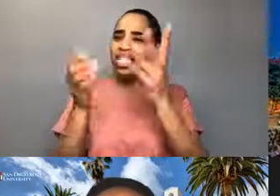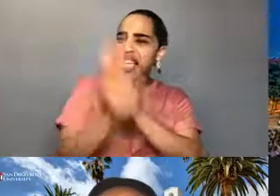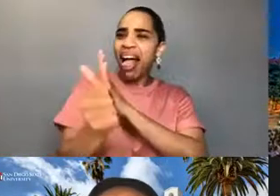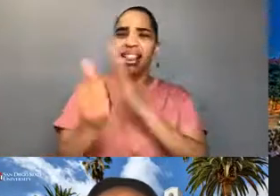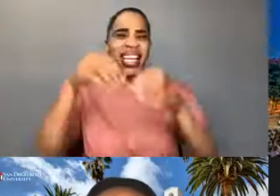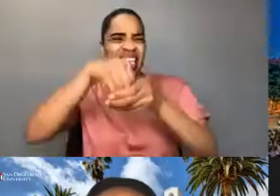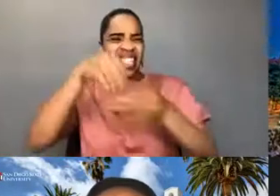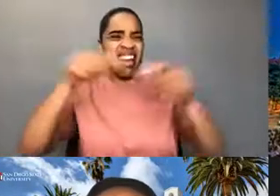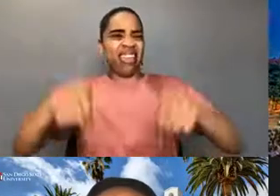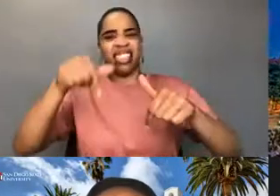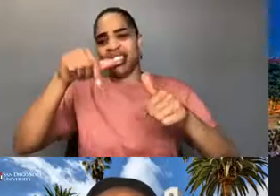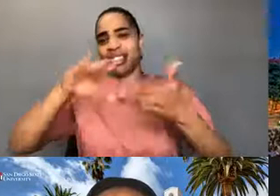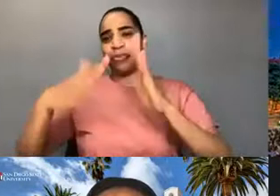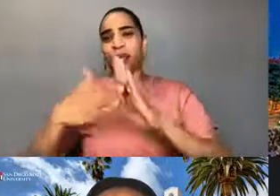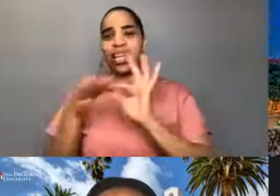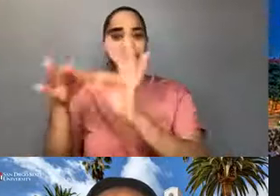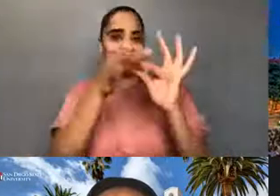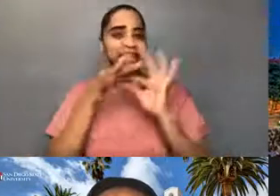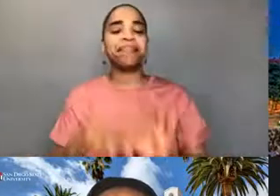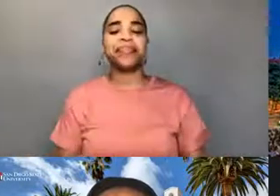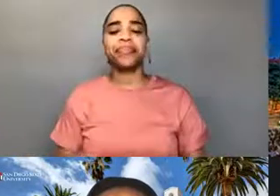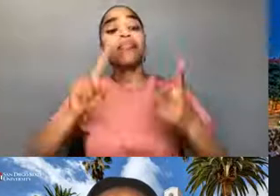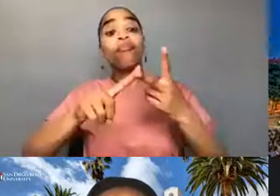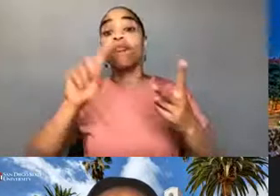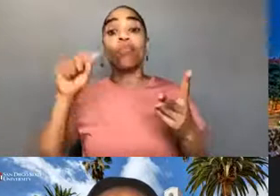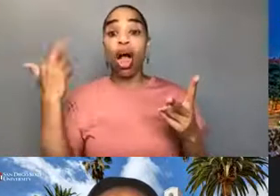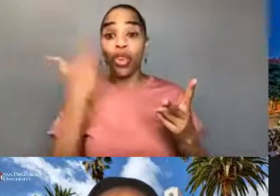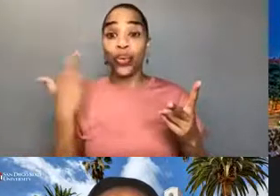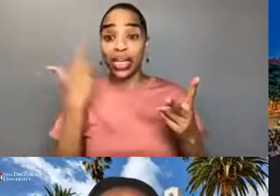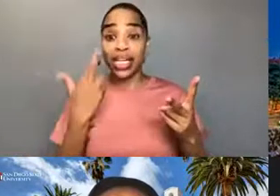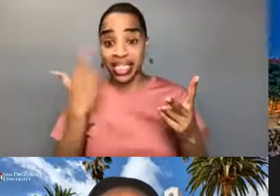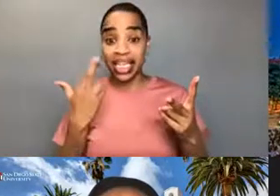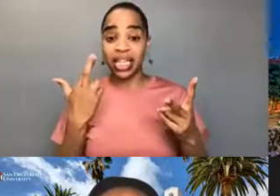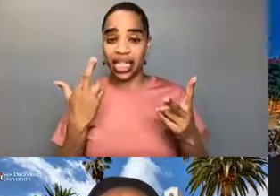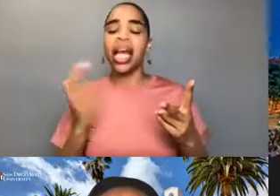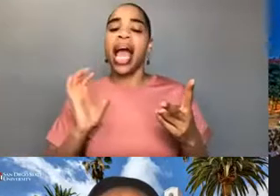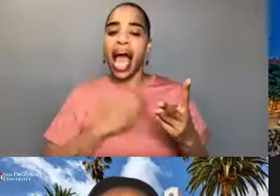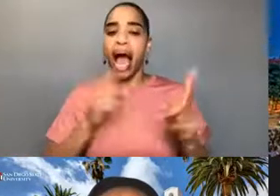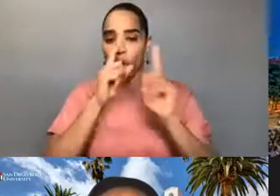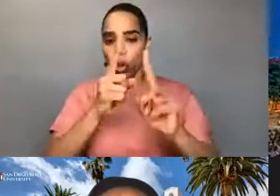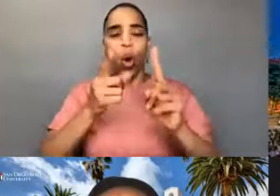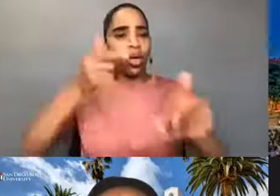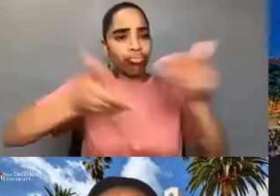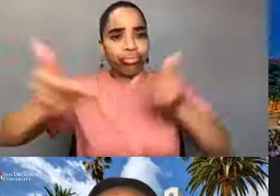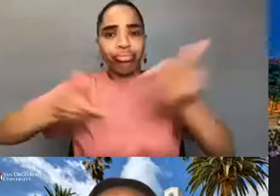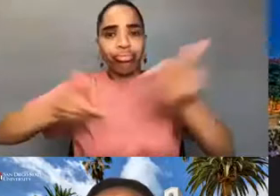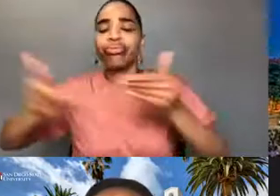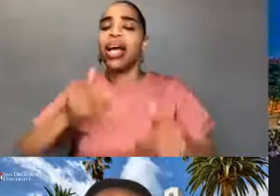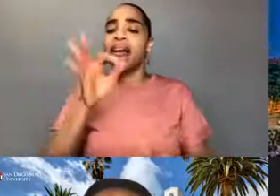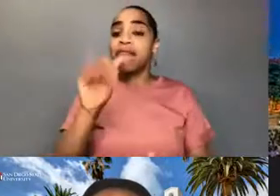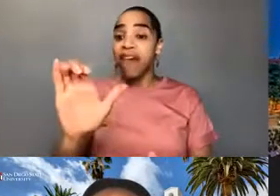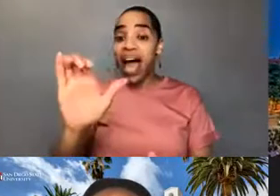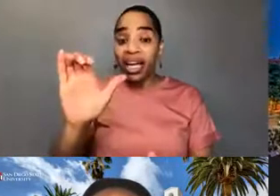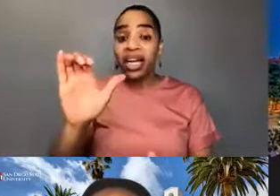within this community. The second thing was that there would be a cluster hire of a faculty who had